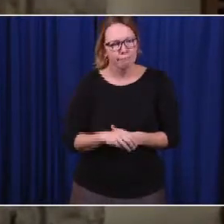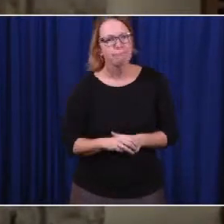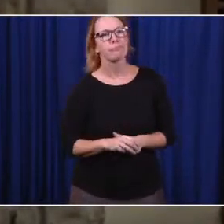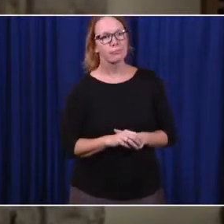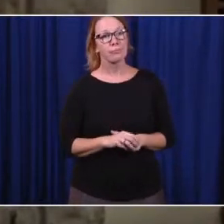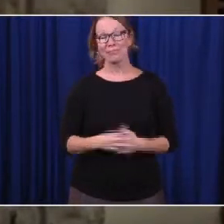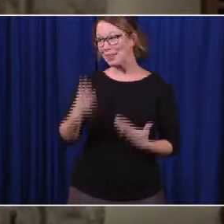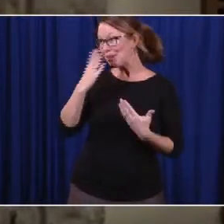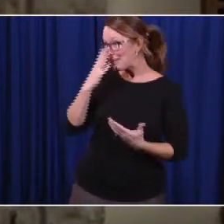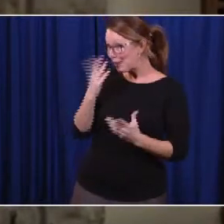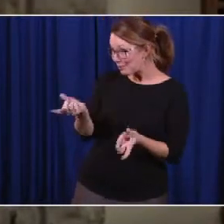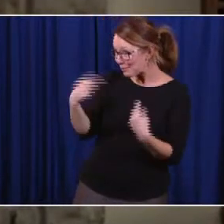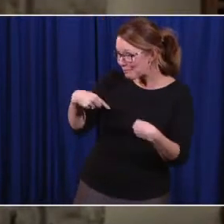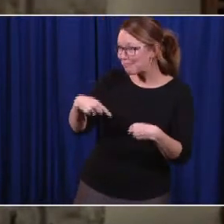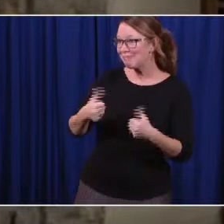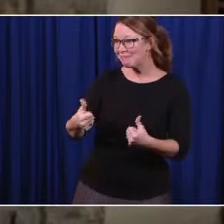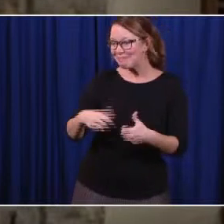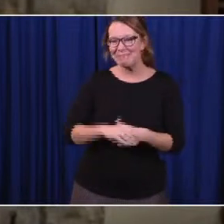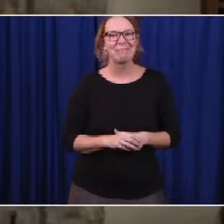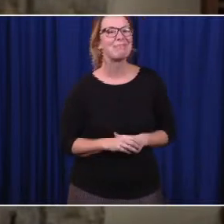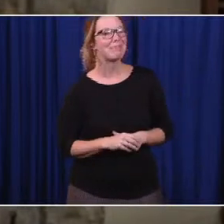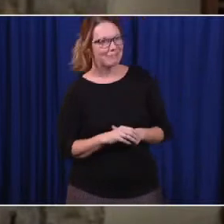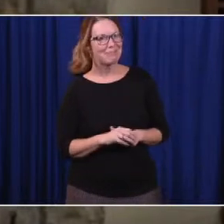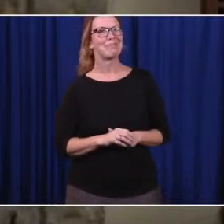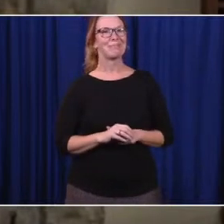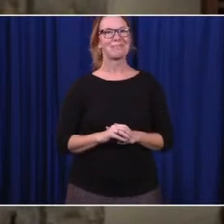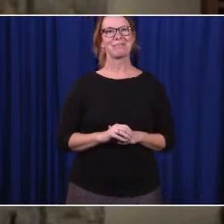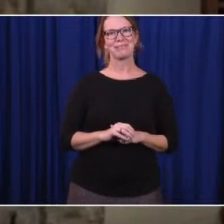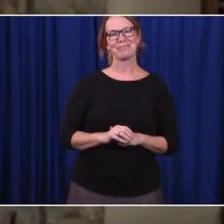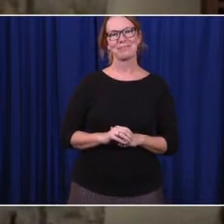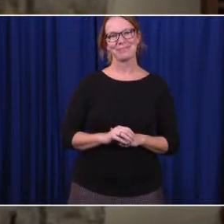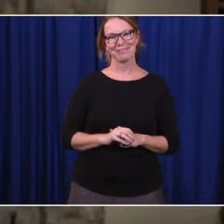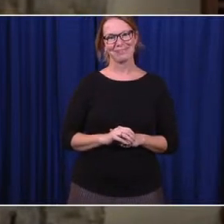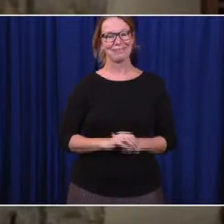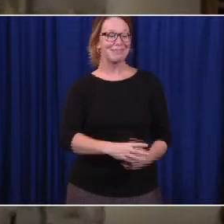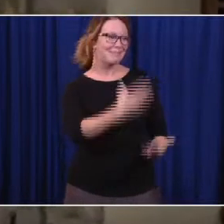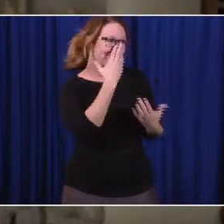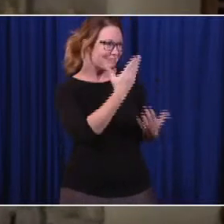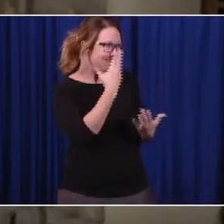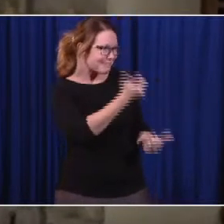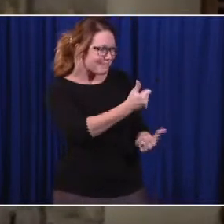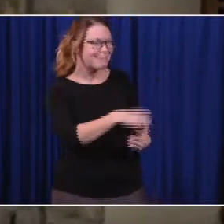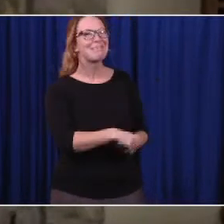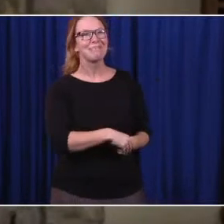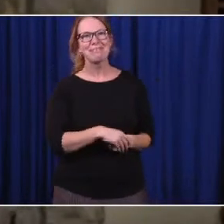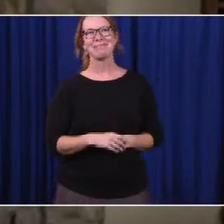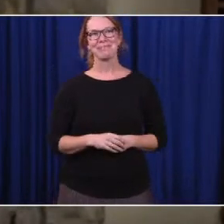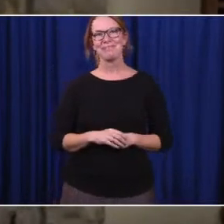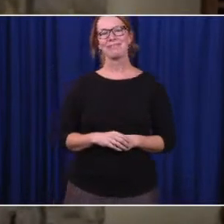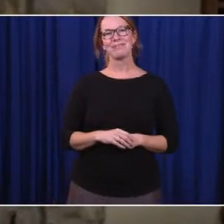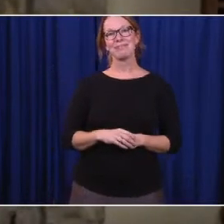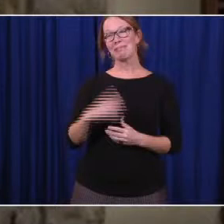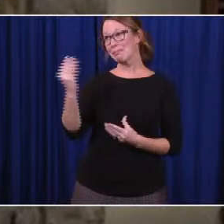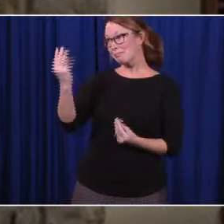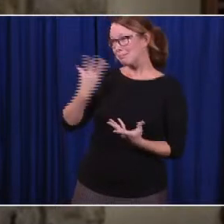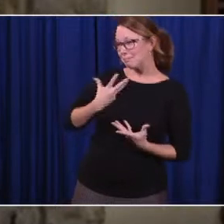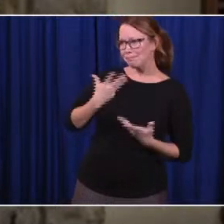Thank you for joining us. We appreciate it very much. Thank you. Tell us a little bit about what